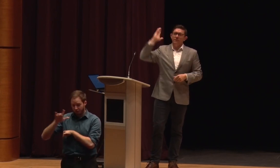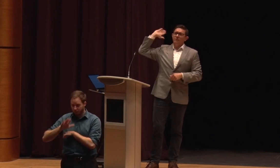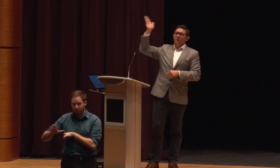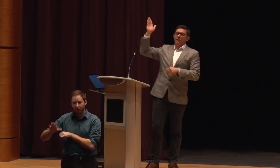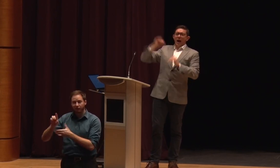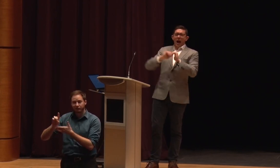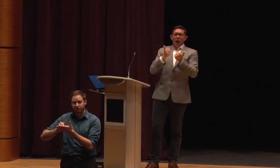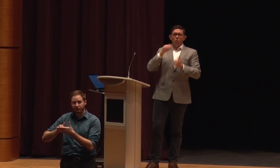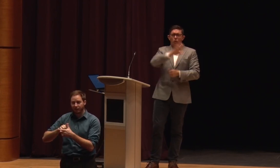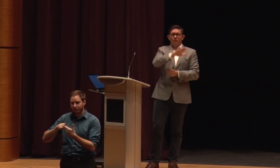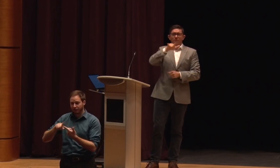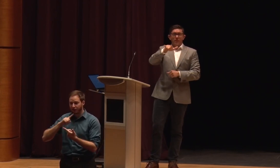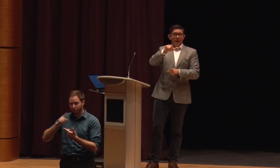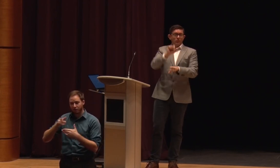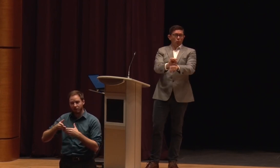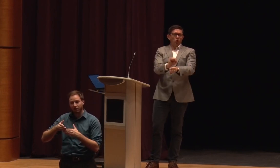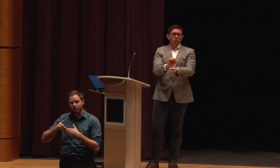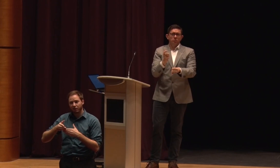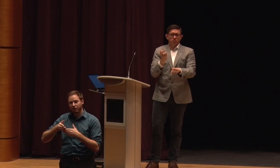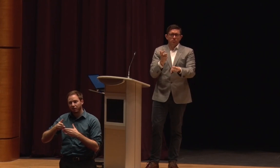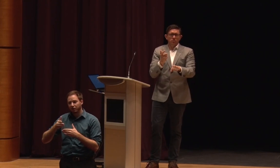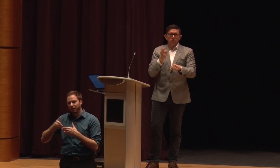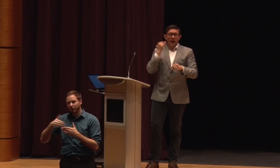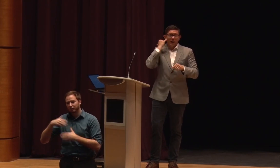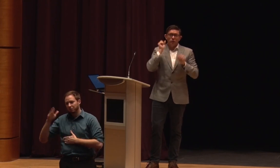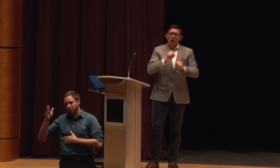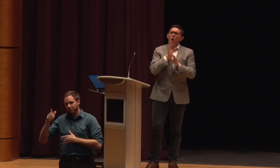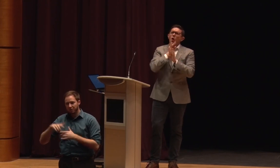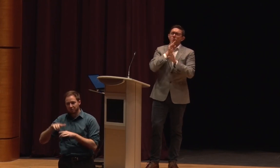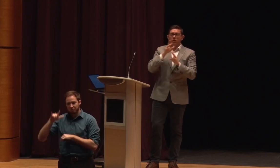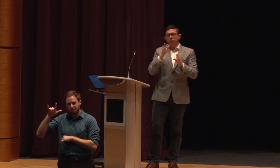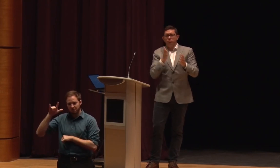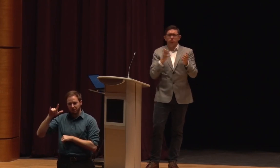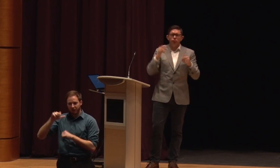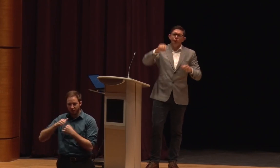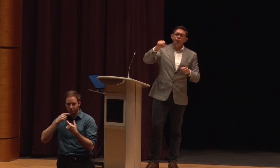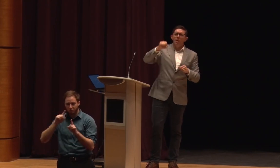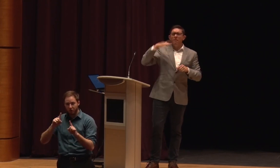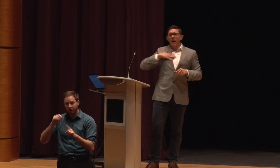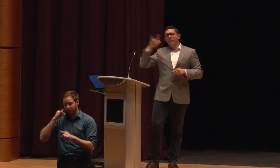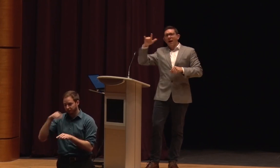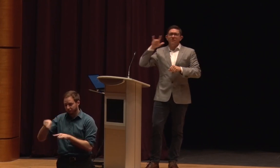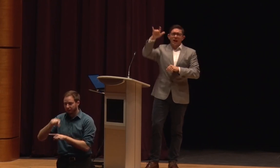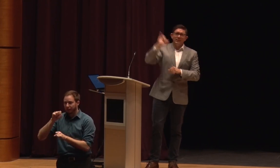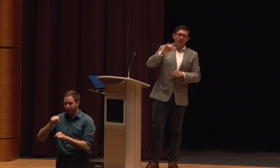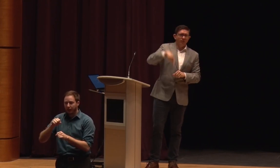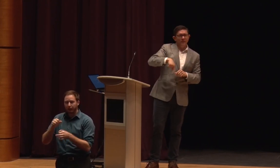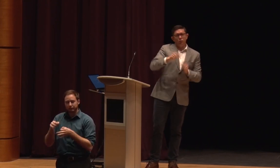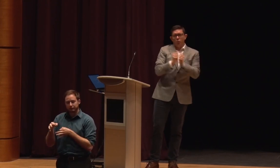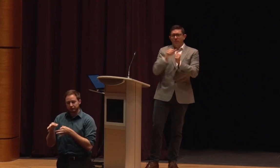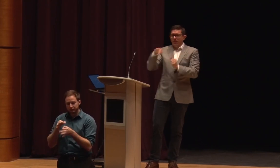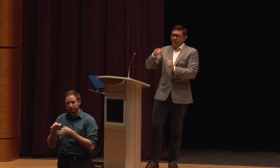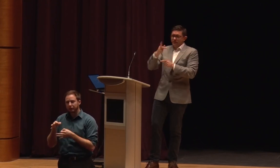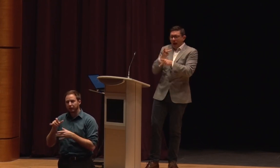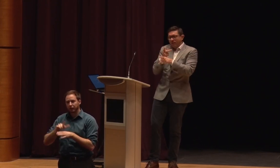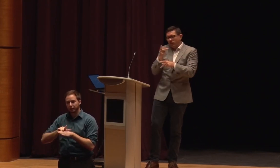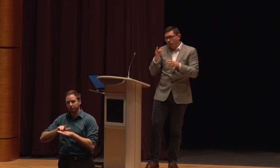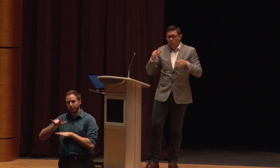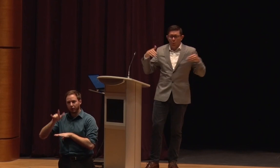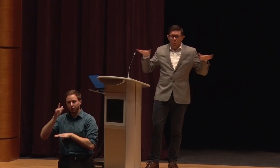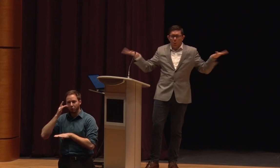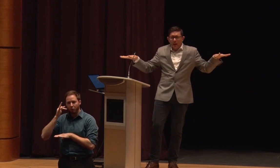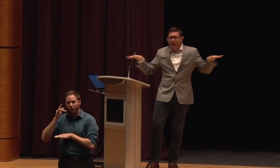design, and then she'll have them give a small presentation about how the airplane works. And if they're able to articulate, you know, my airplane flies